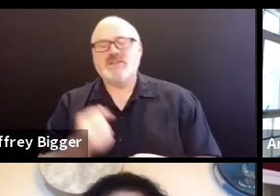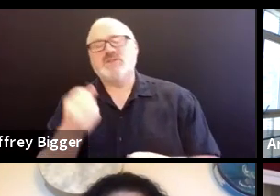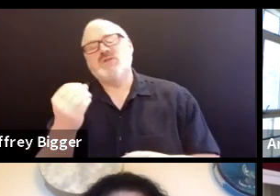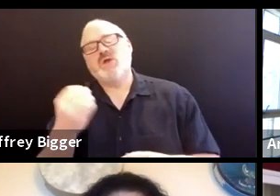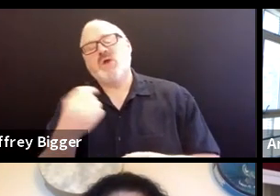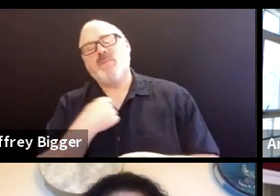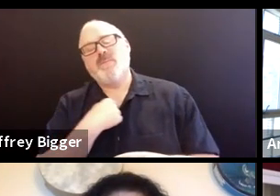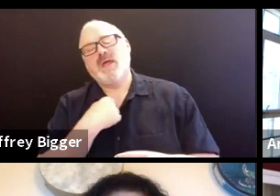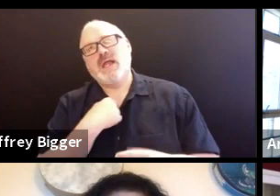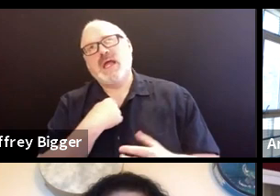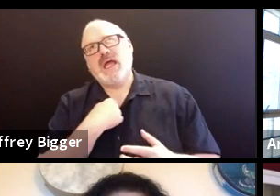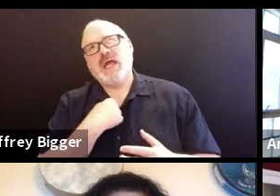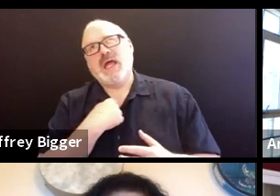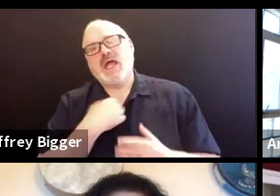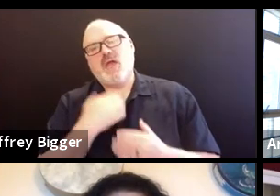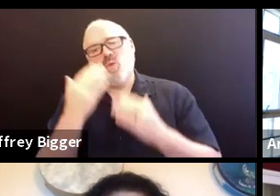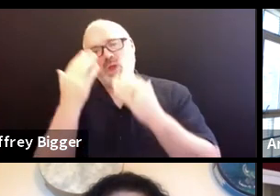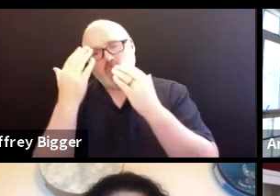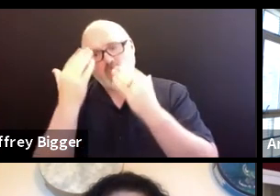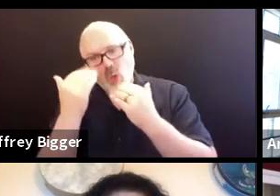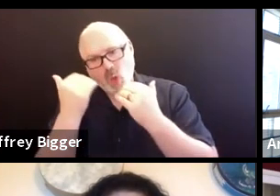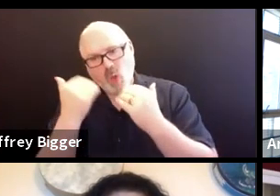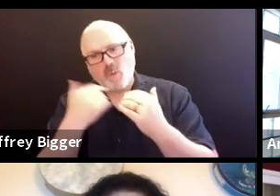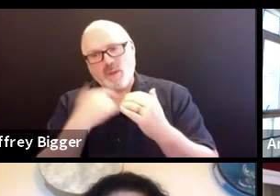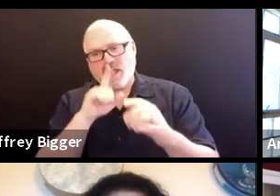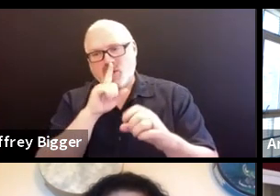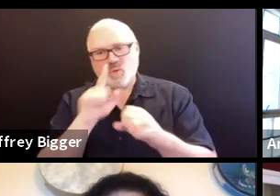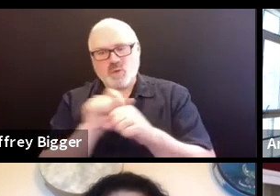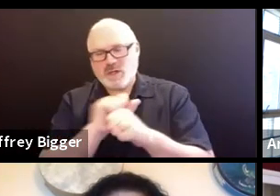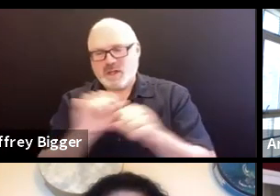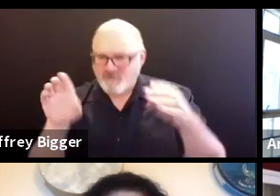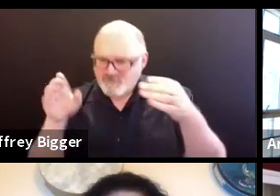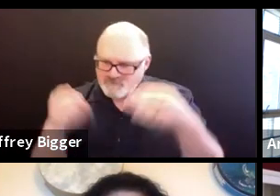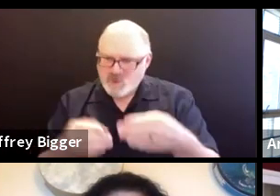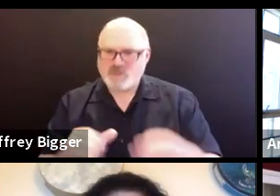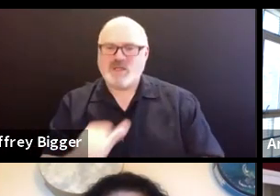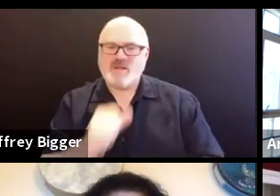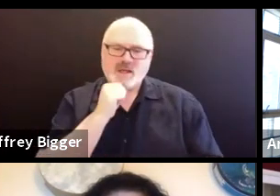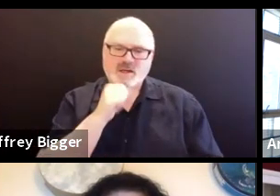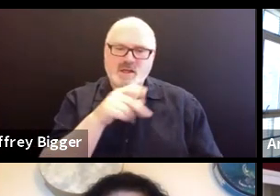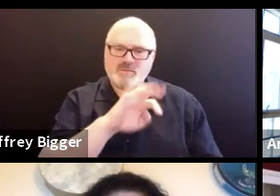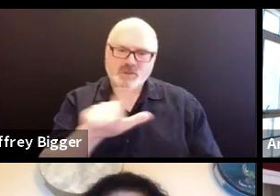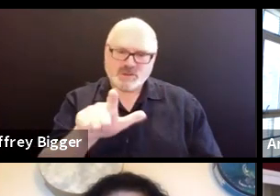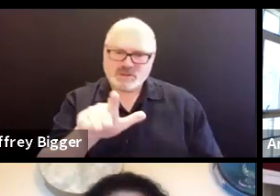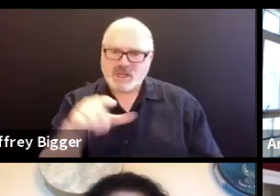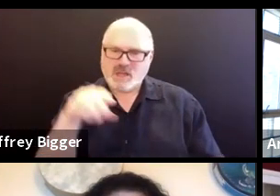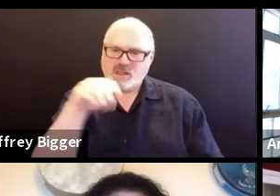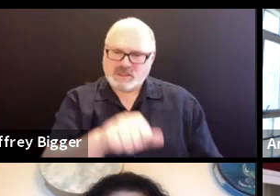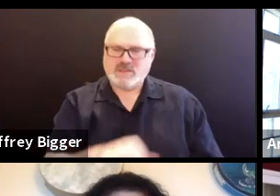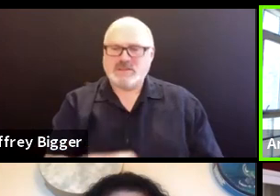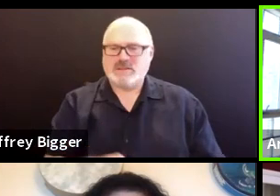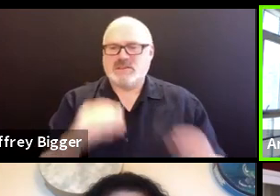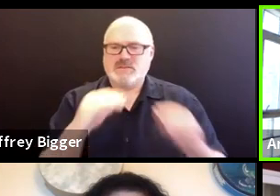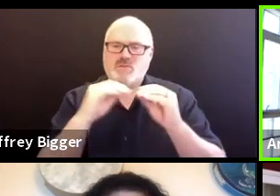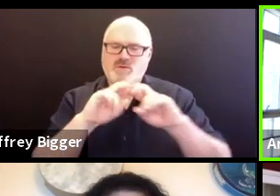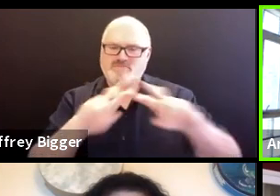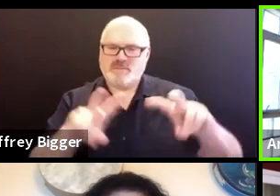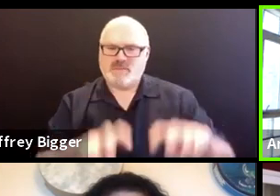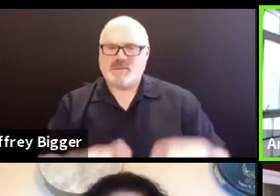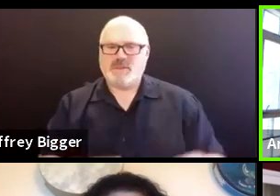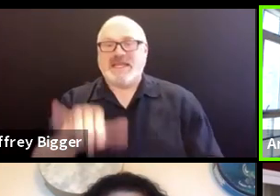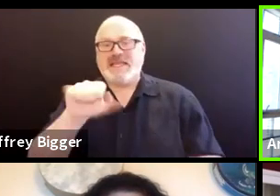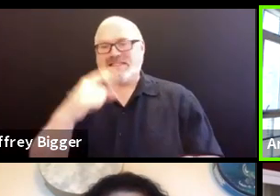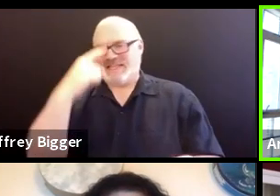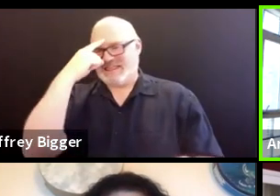I would hope that we could really bear down on the non-personnel expense. Yeah, Dick, I think it's going to